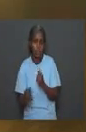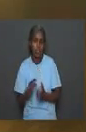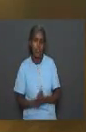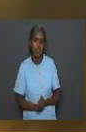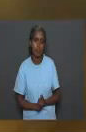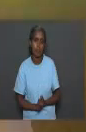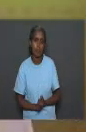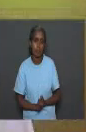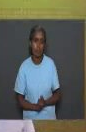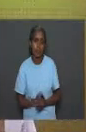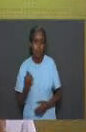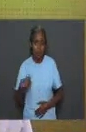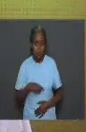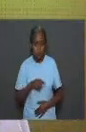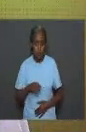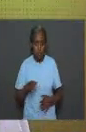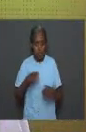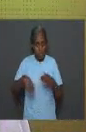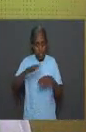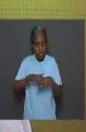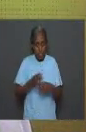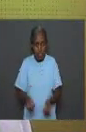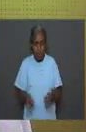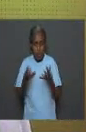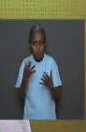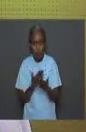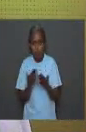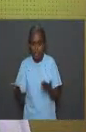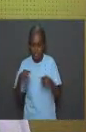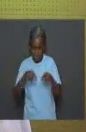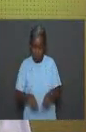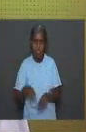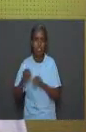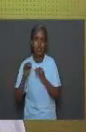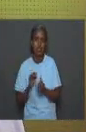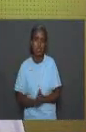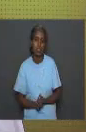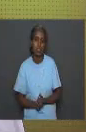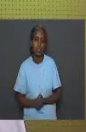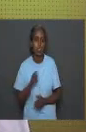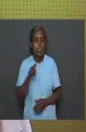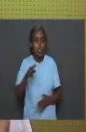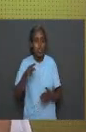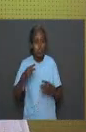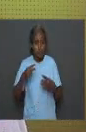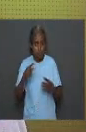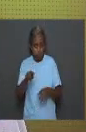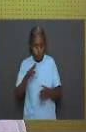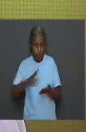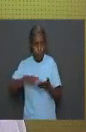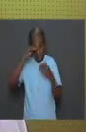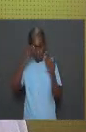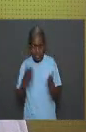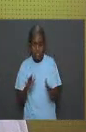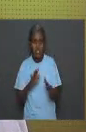only. We have covered a lot of material today, students. You have learned